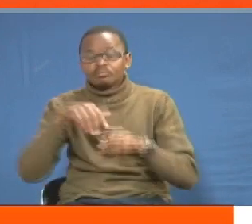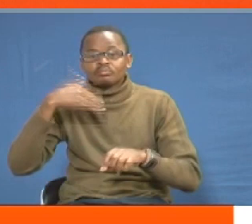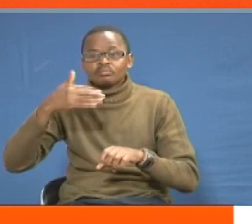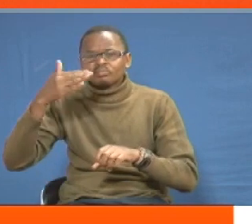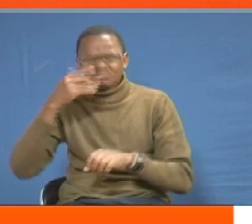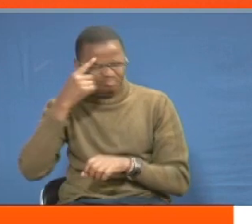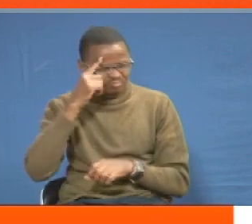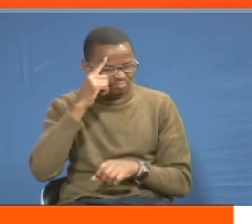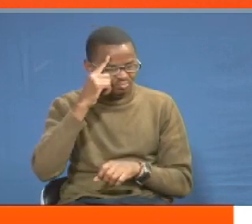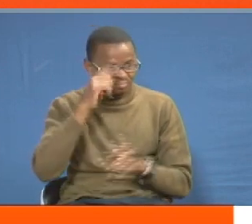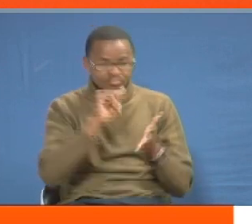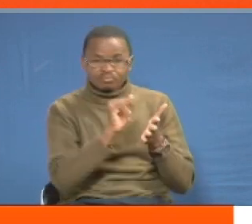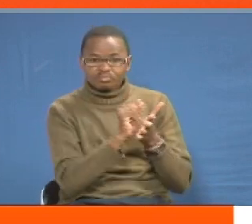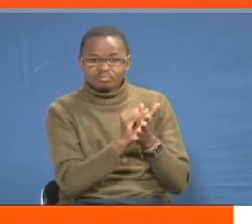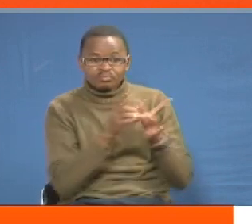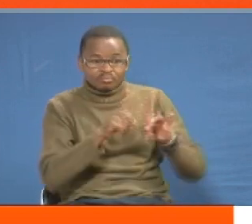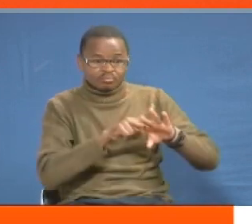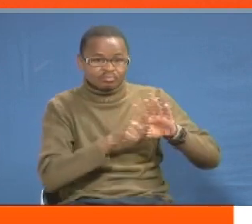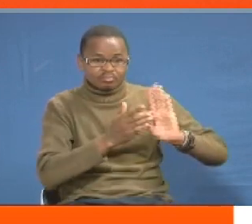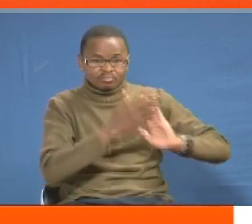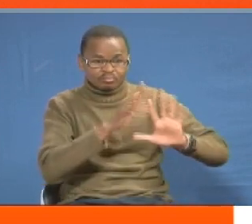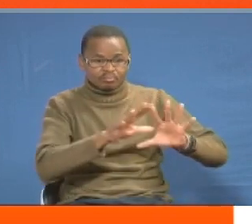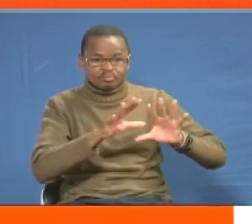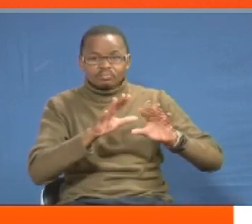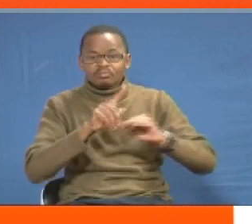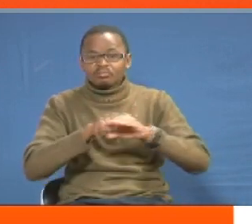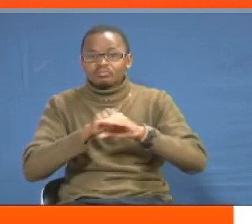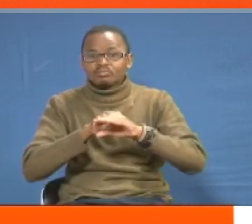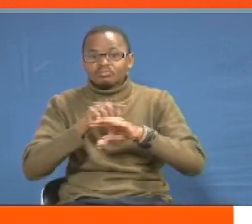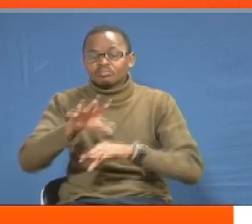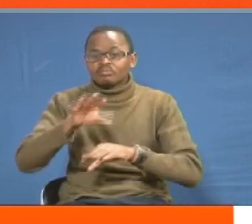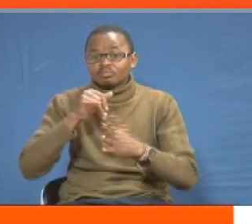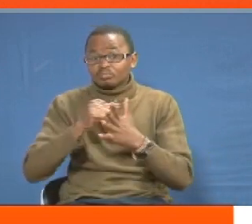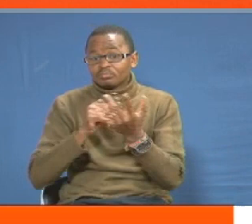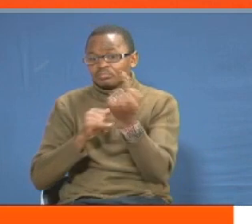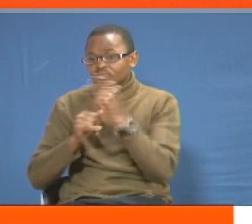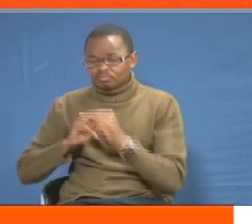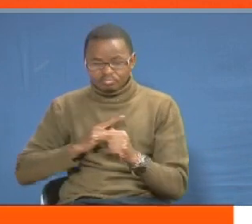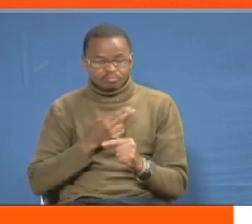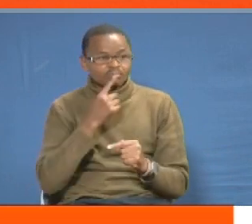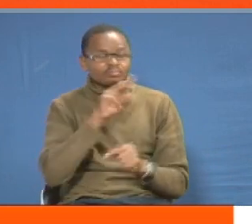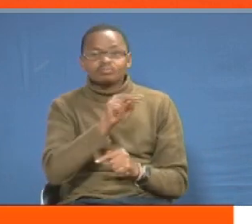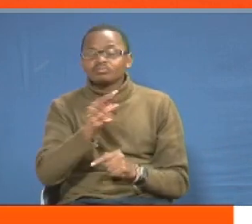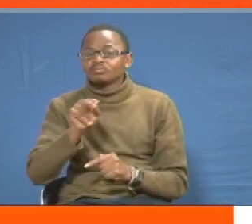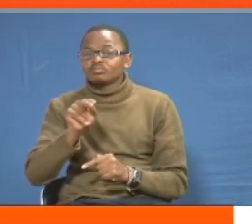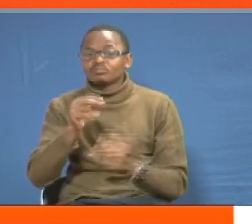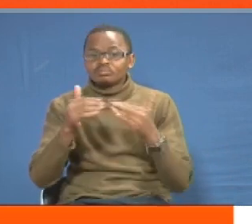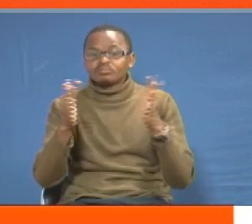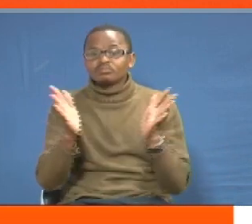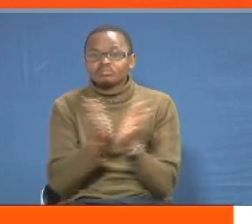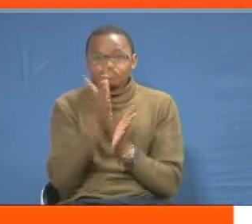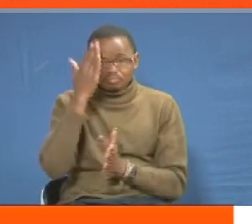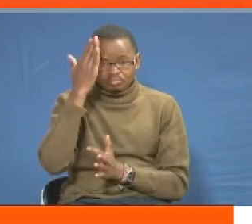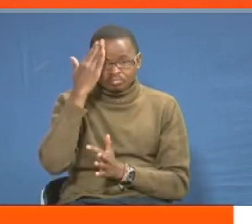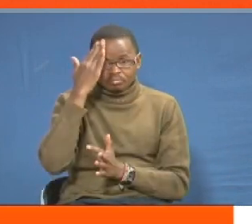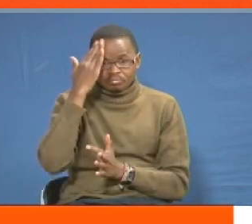it's always been an assumption that during an emergency, you take what comes, just you take it as it comes. For us, we say no. The